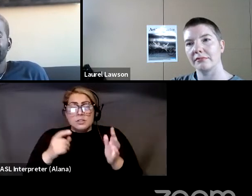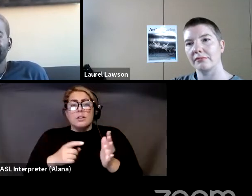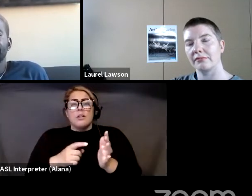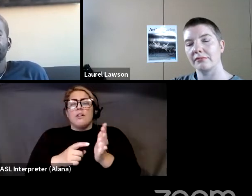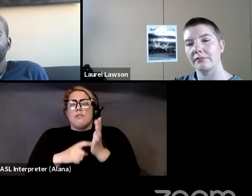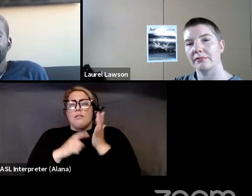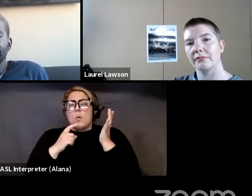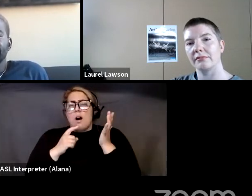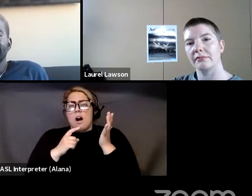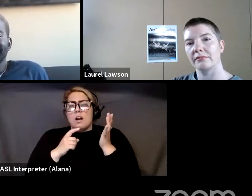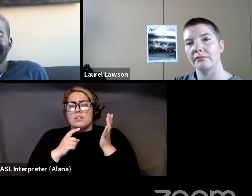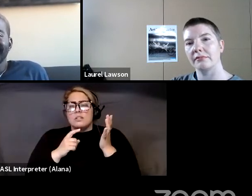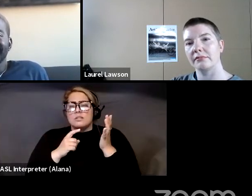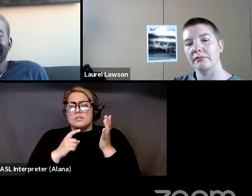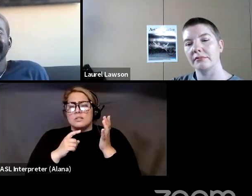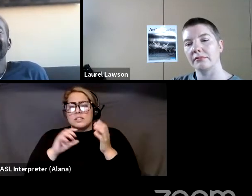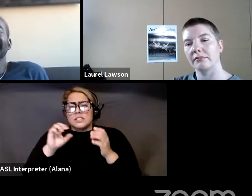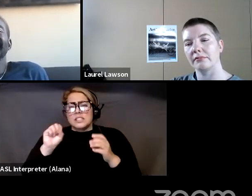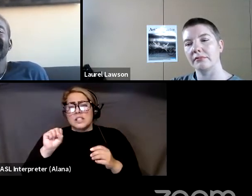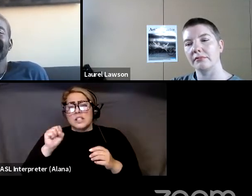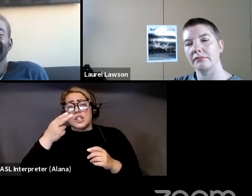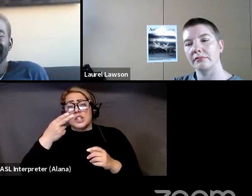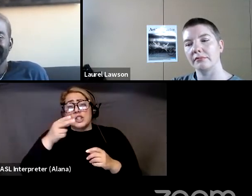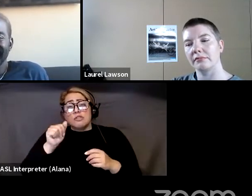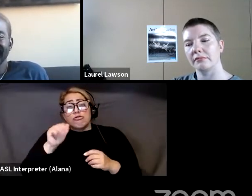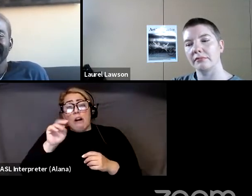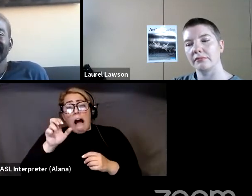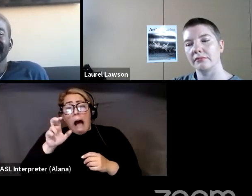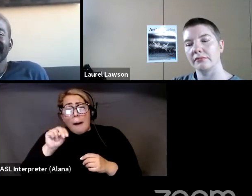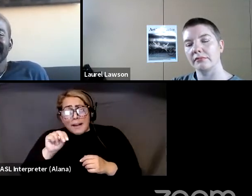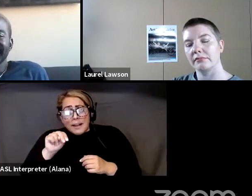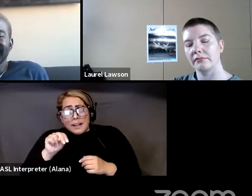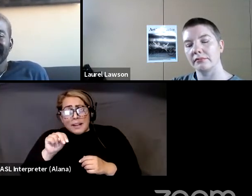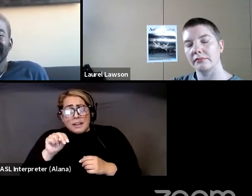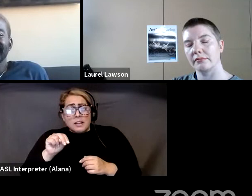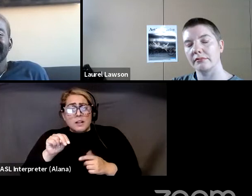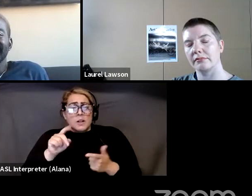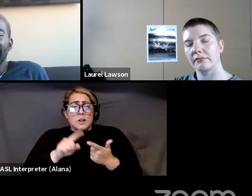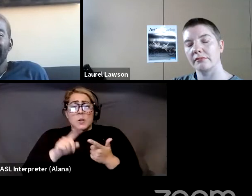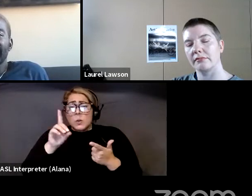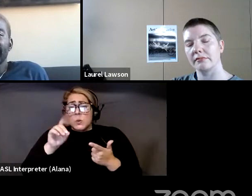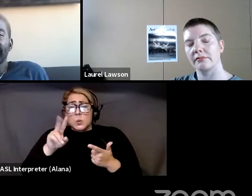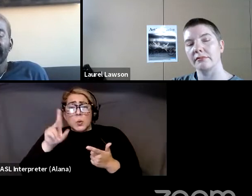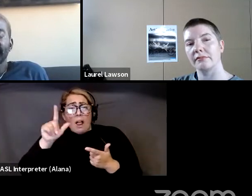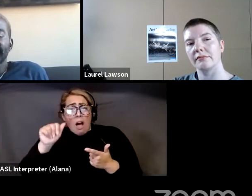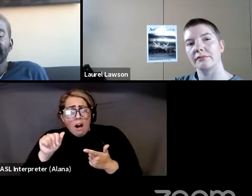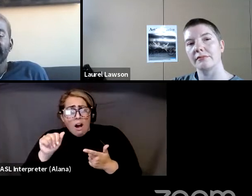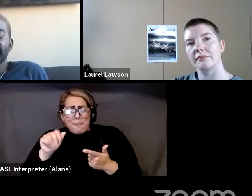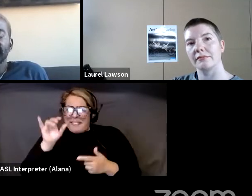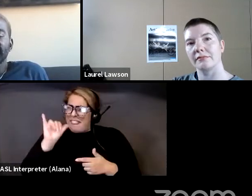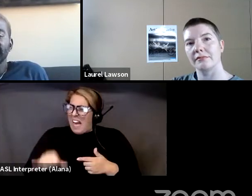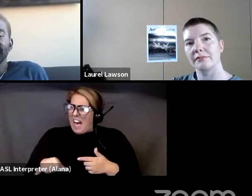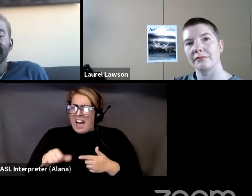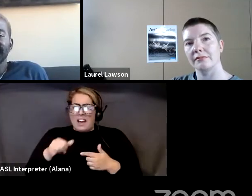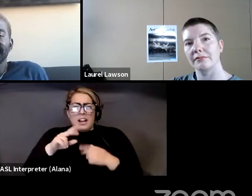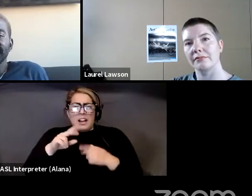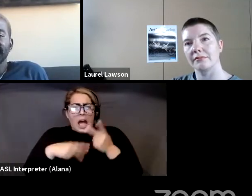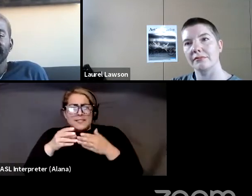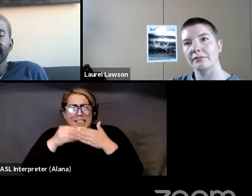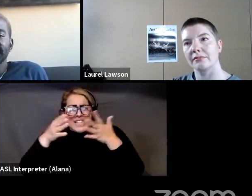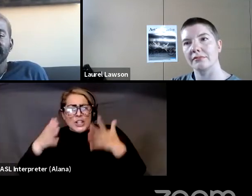requires the shaman or doula, a kind of like guide. And I think about